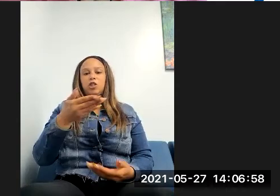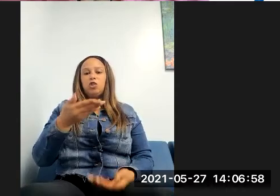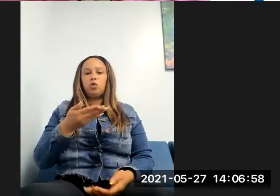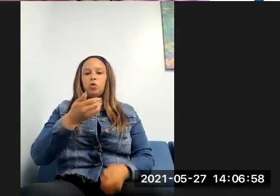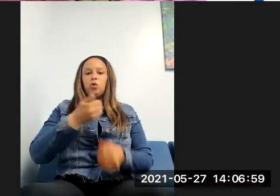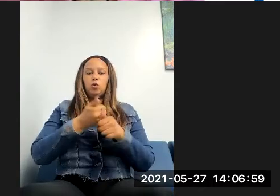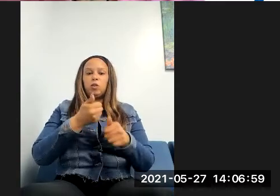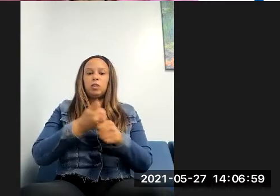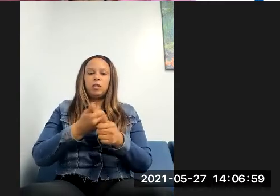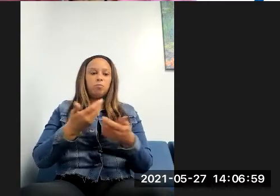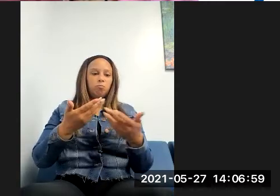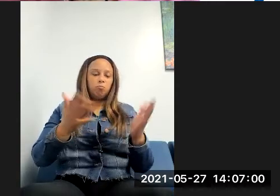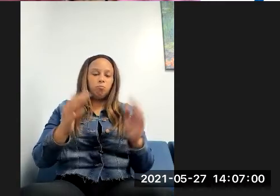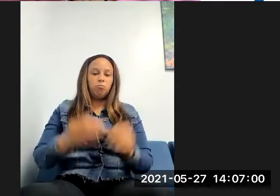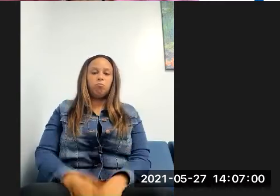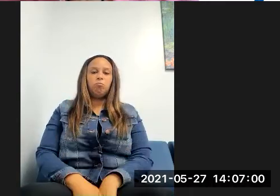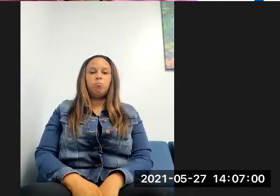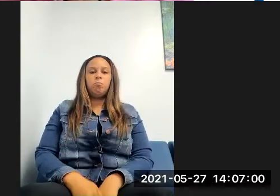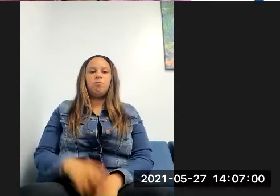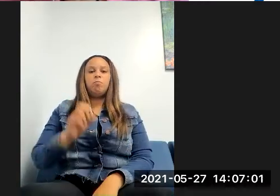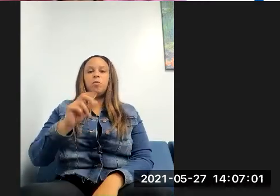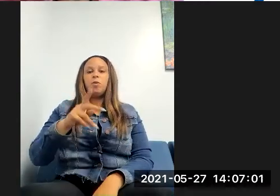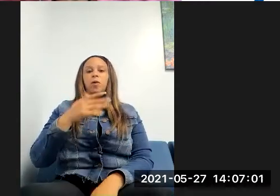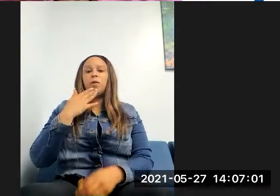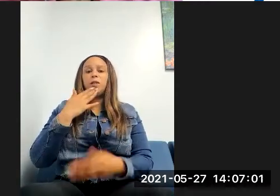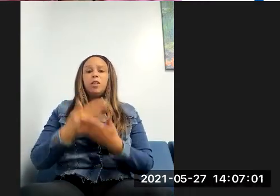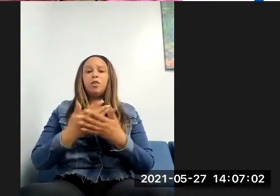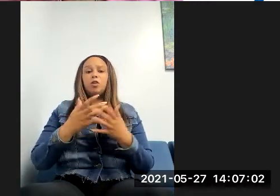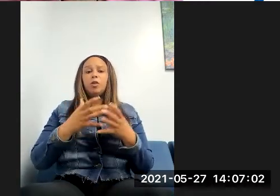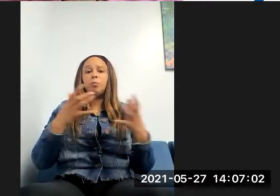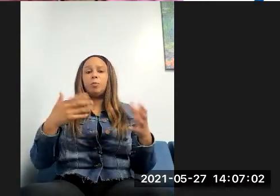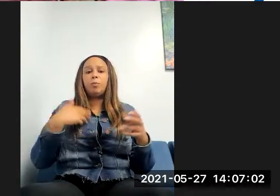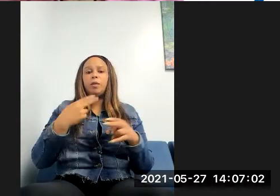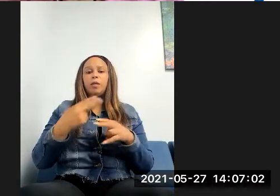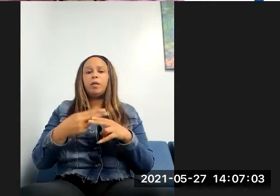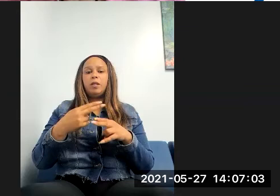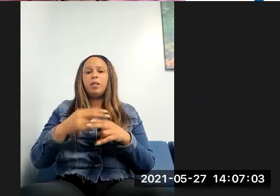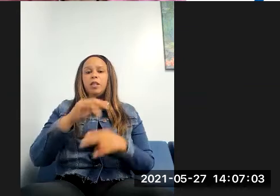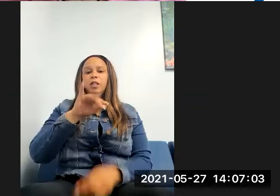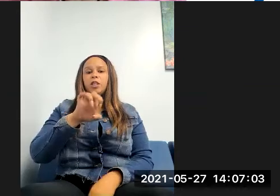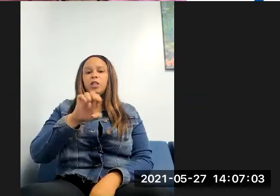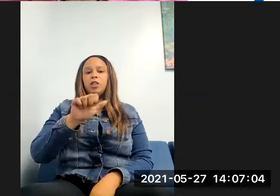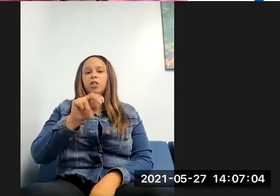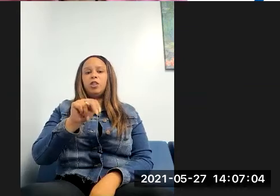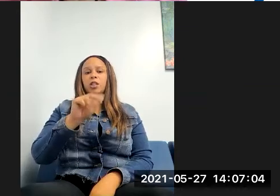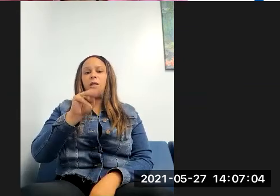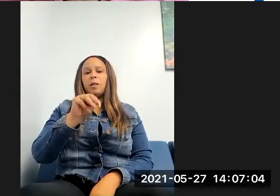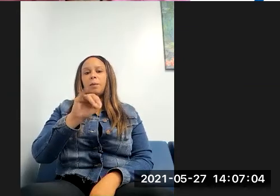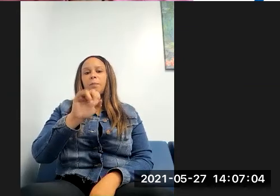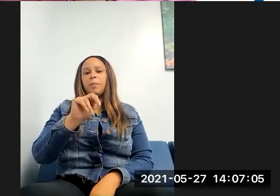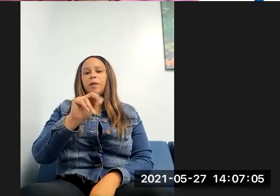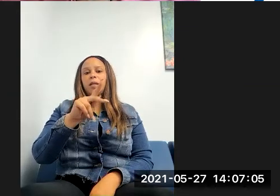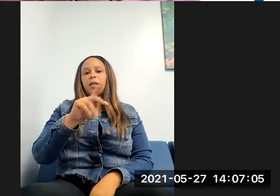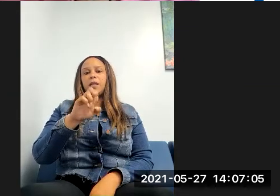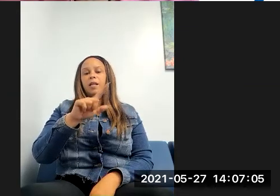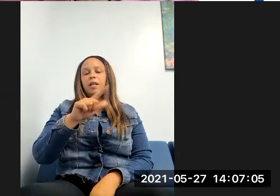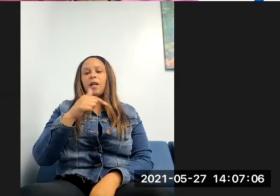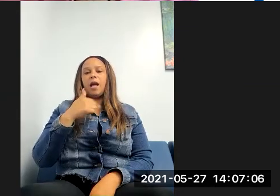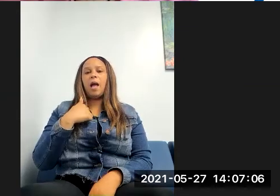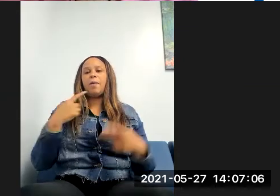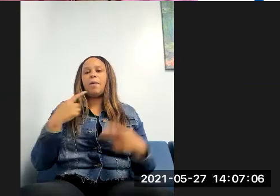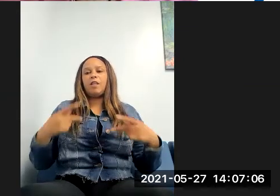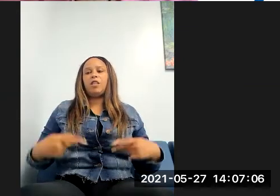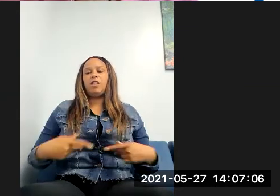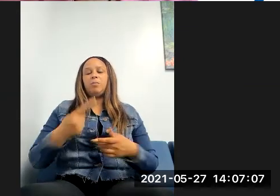away. Sure. Well, thank you so much. My name is Jean Minkel. I'm a physical therapist who has